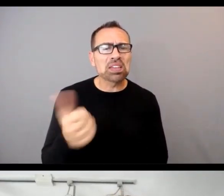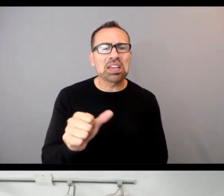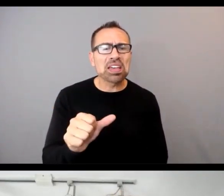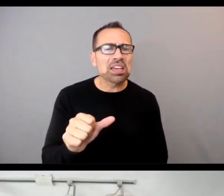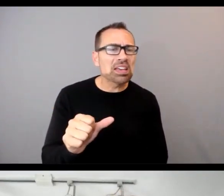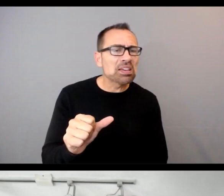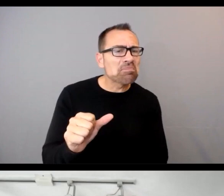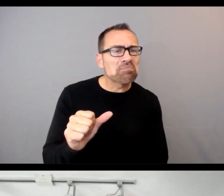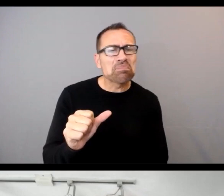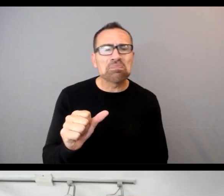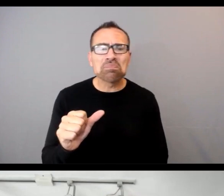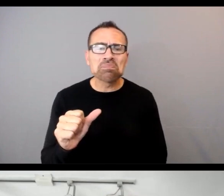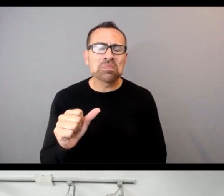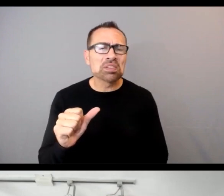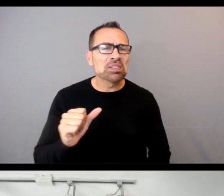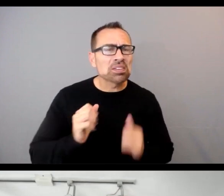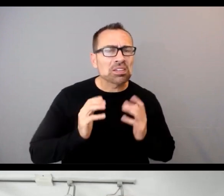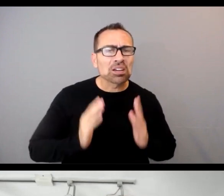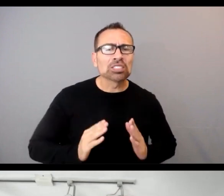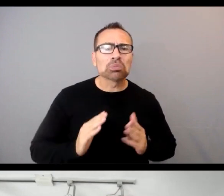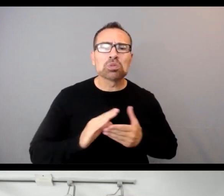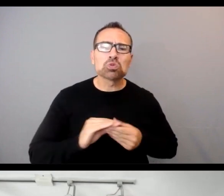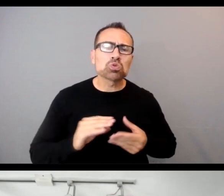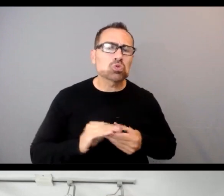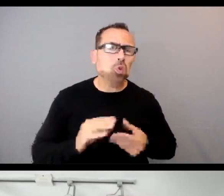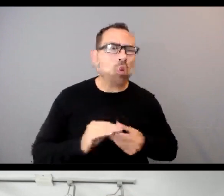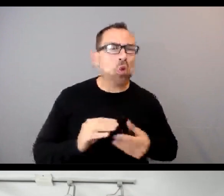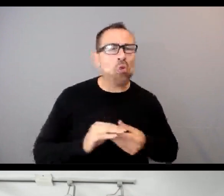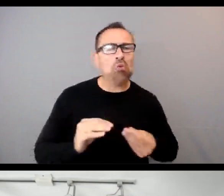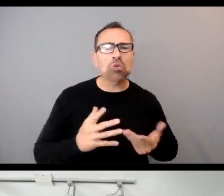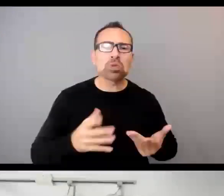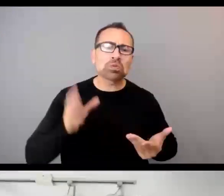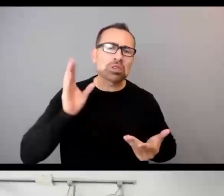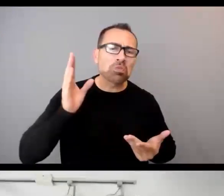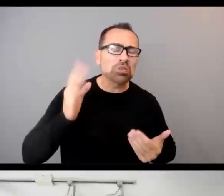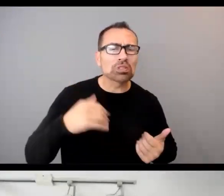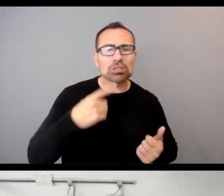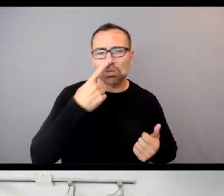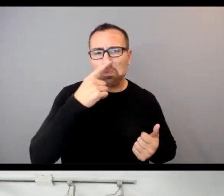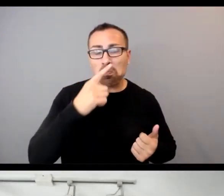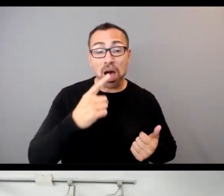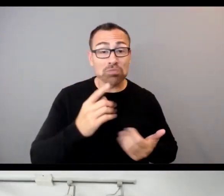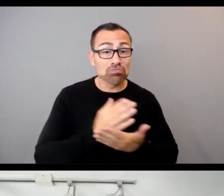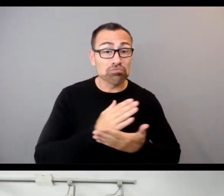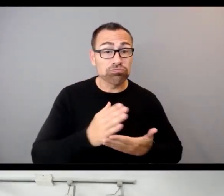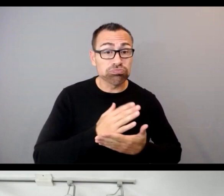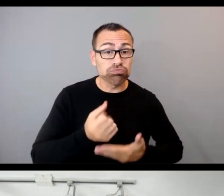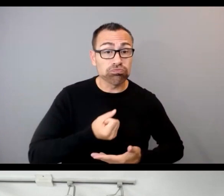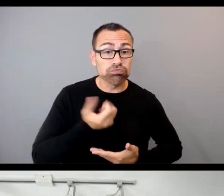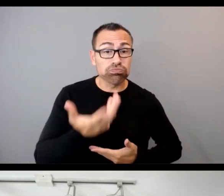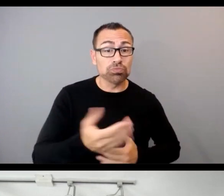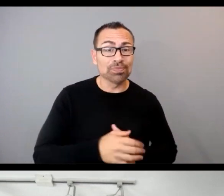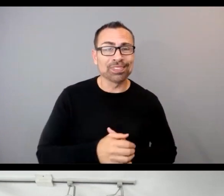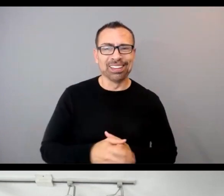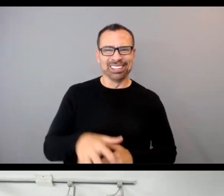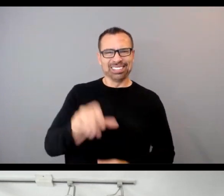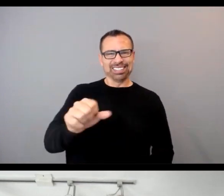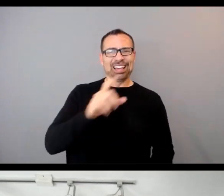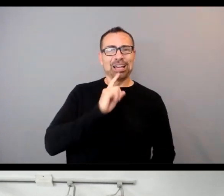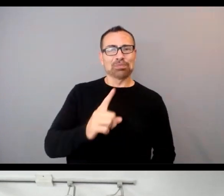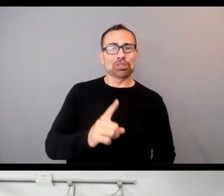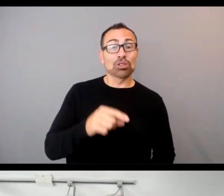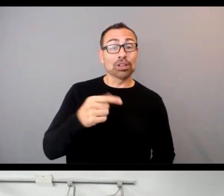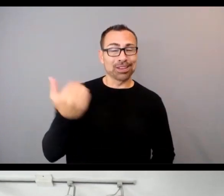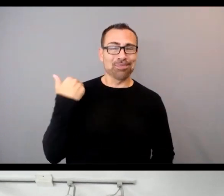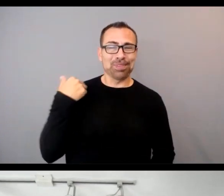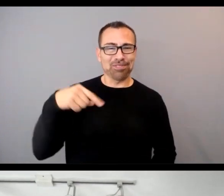from customers about Amazon Omics that you can share? Yeah, absolutely. So I'm really excited. Like earlier this year, I was able to share that as